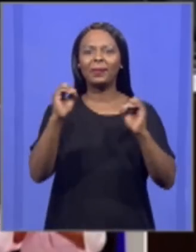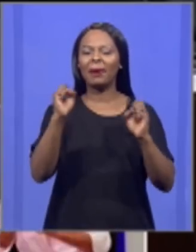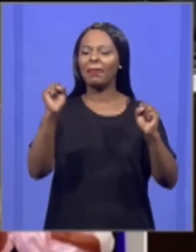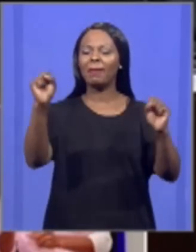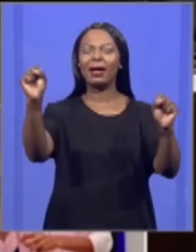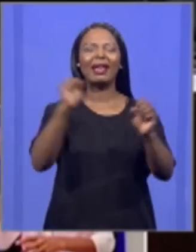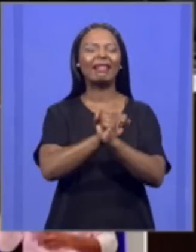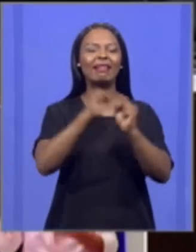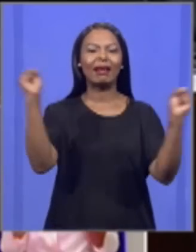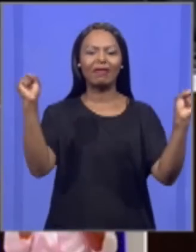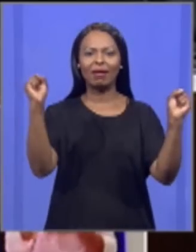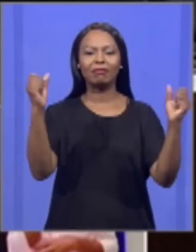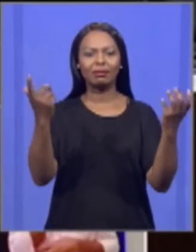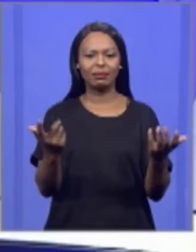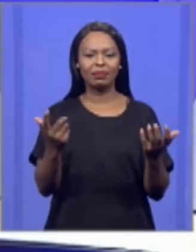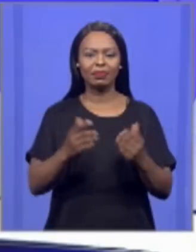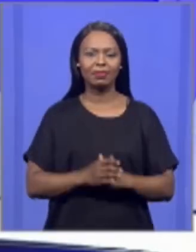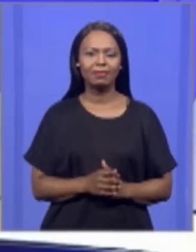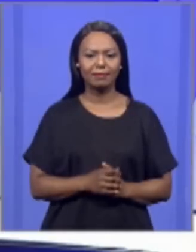statement.